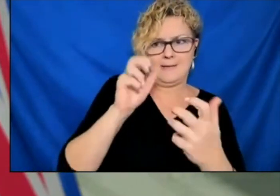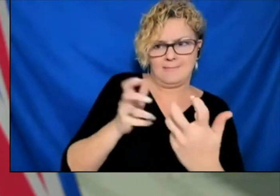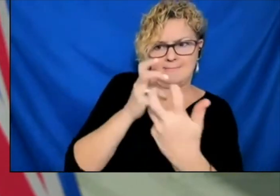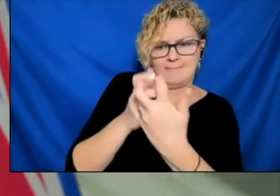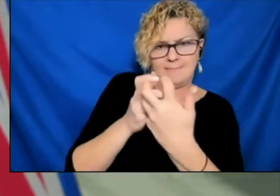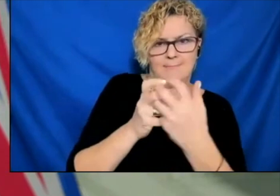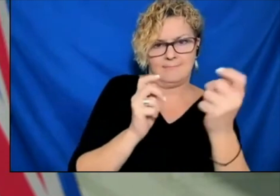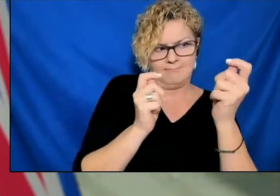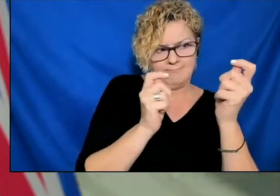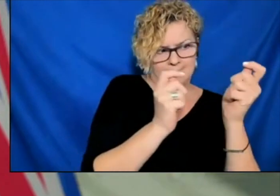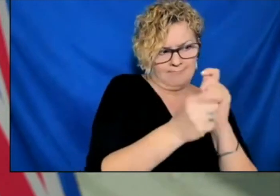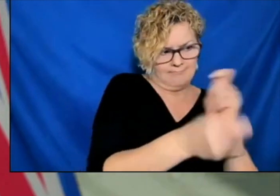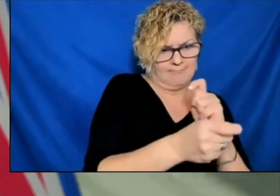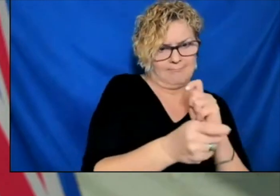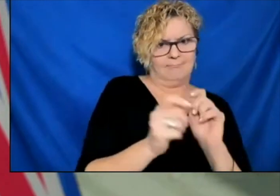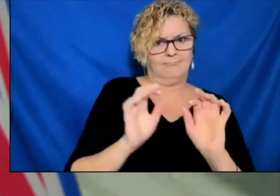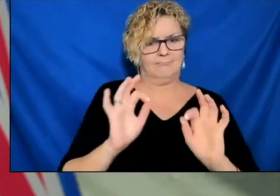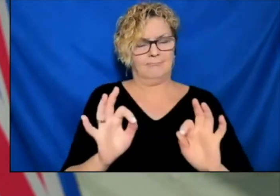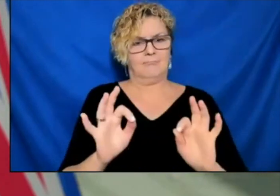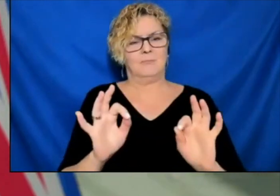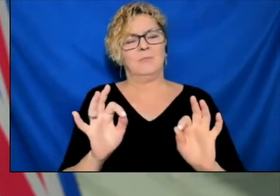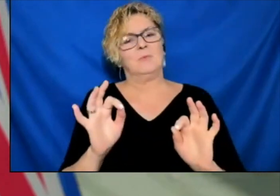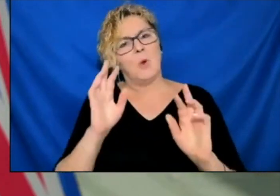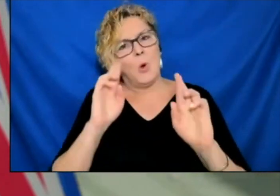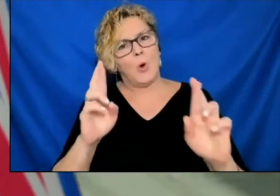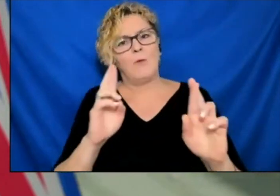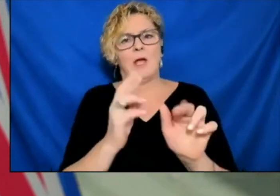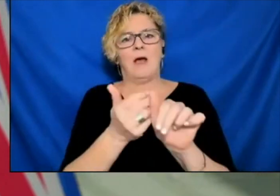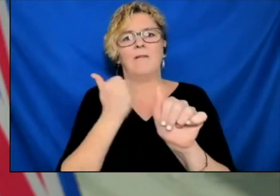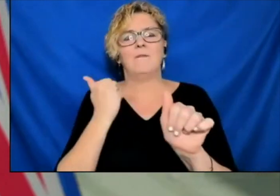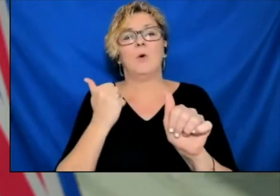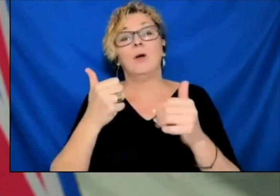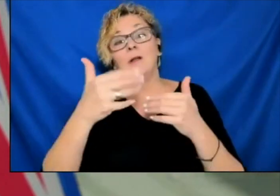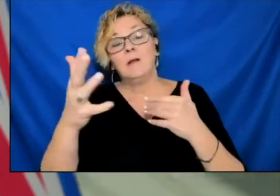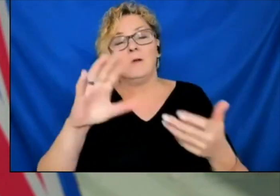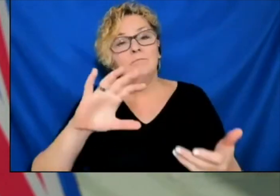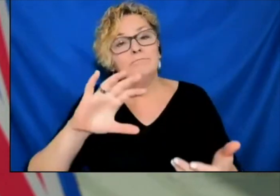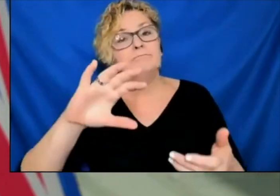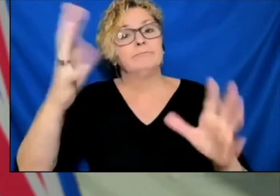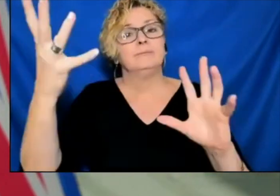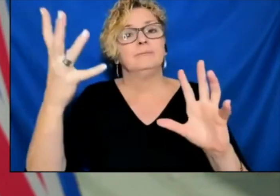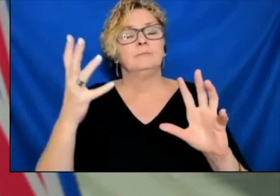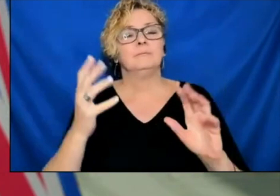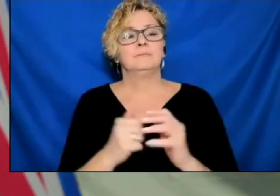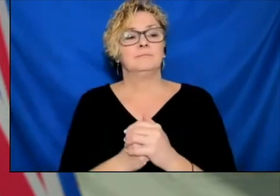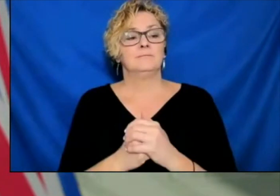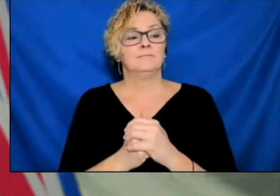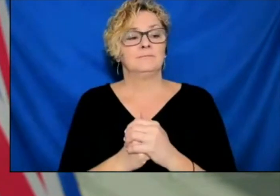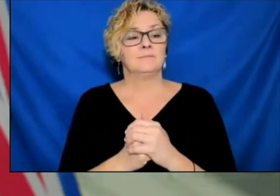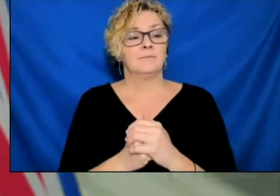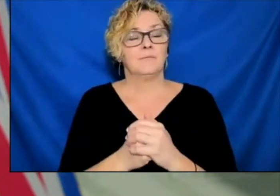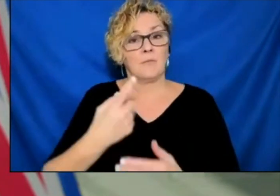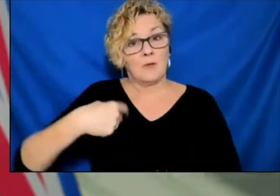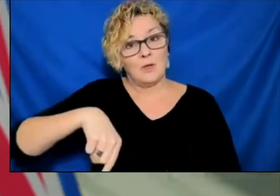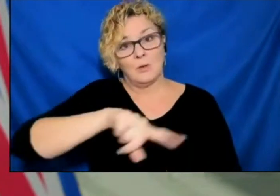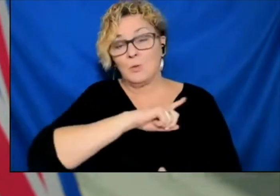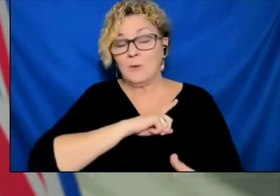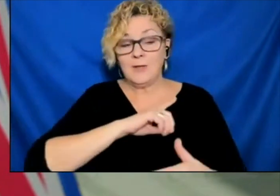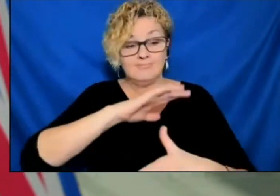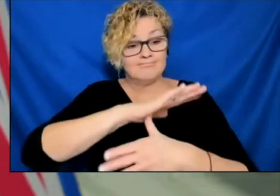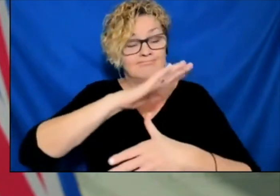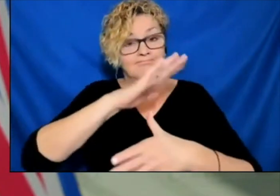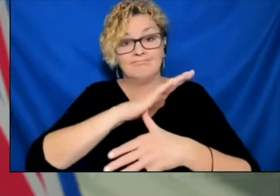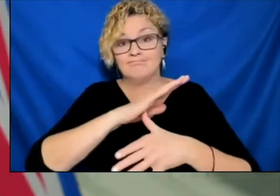further disruptions in our school year. Our efforts are truly focused on working